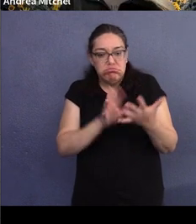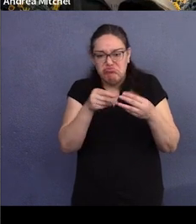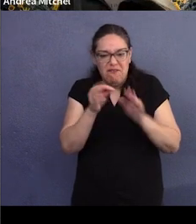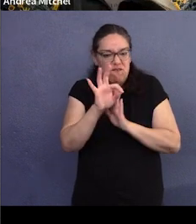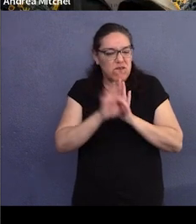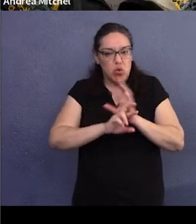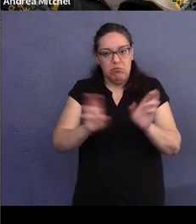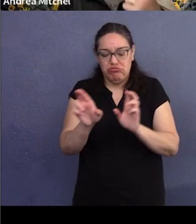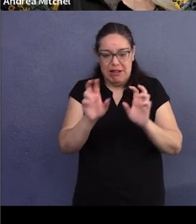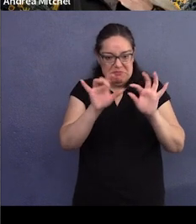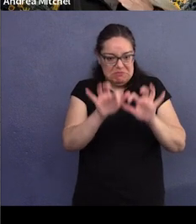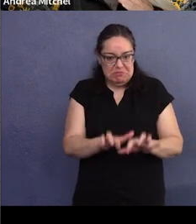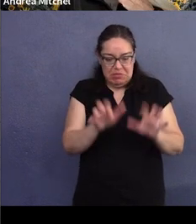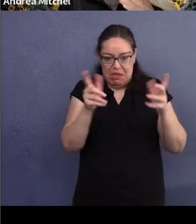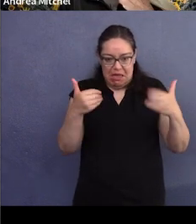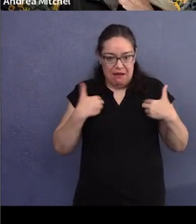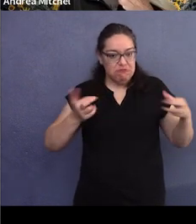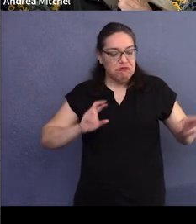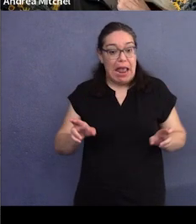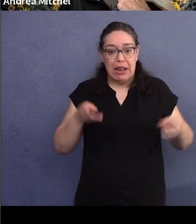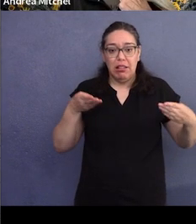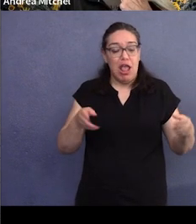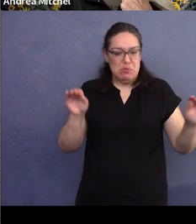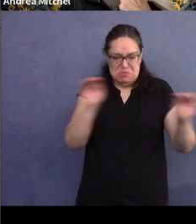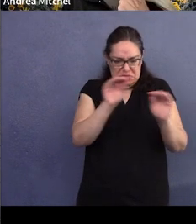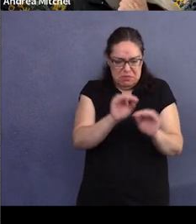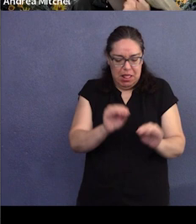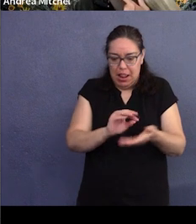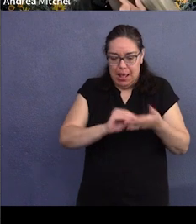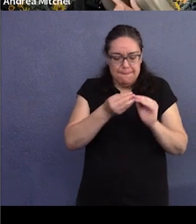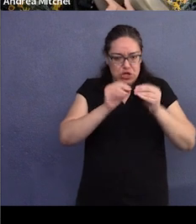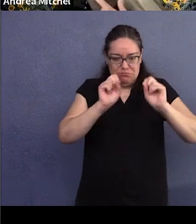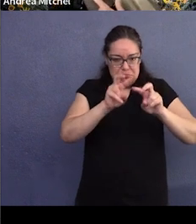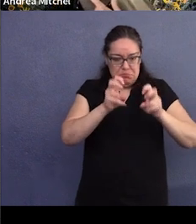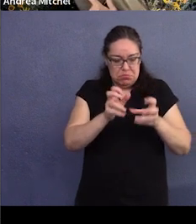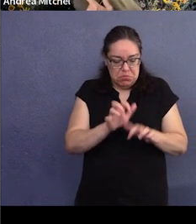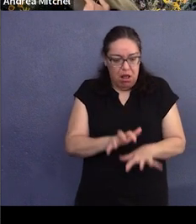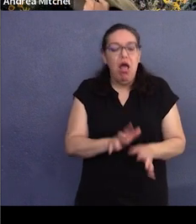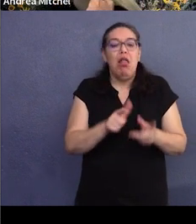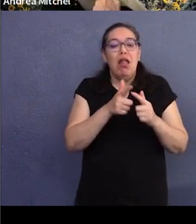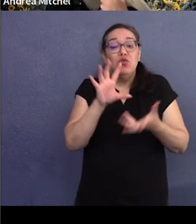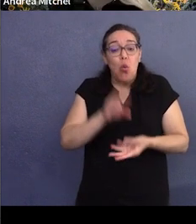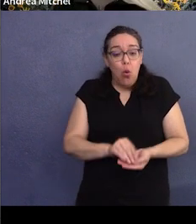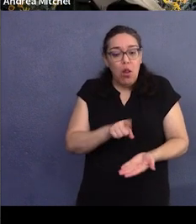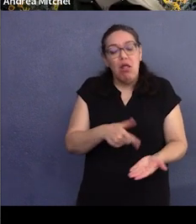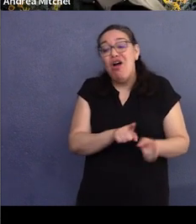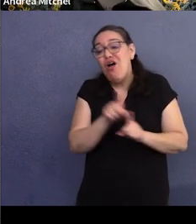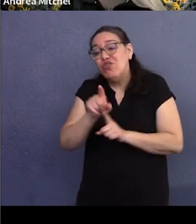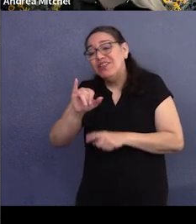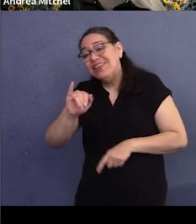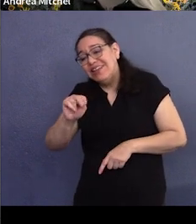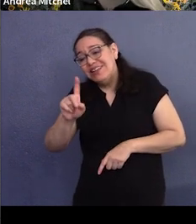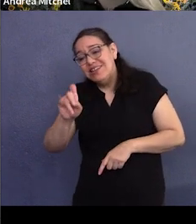you. So then we have the totals. I also put in an indirect percentage. Let's say you don't want to